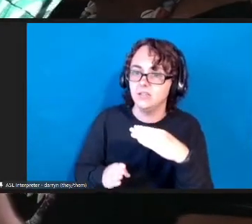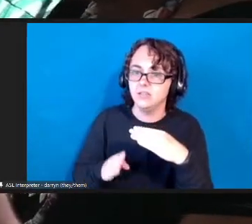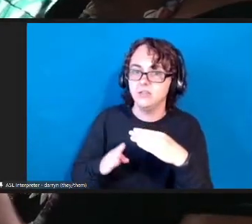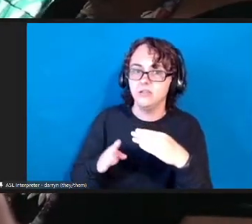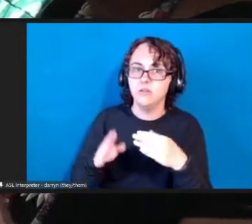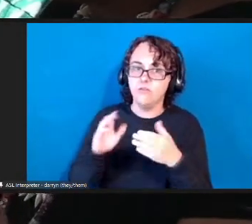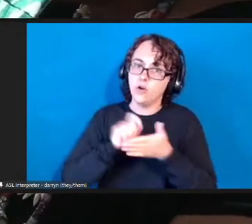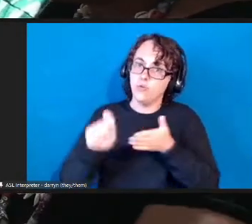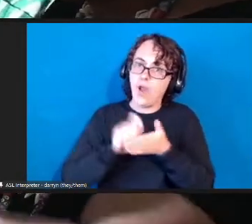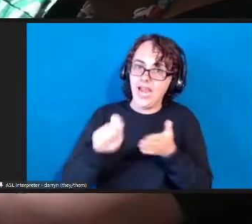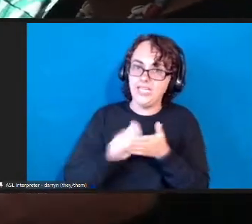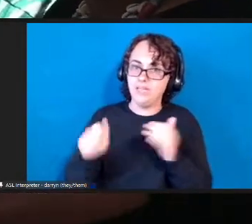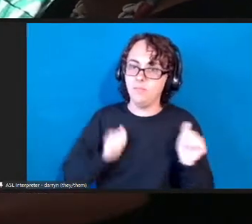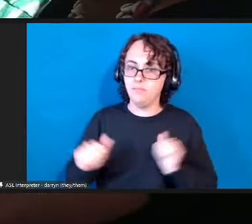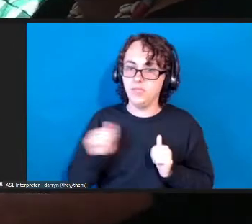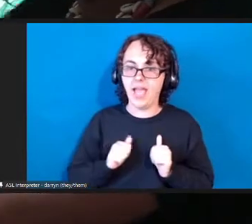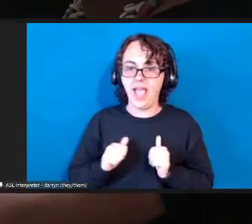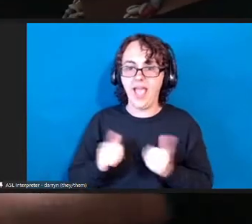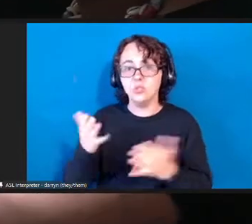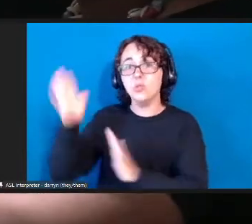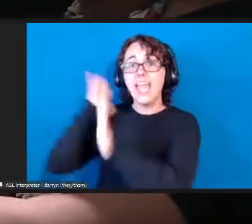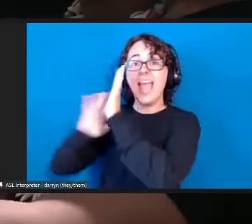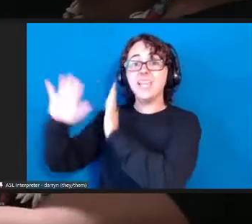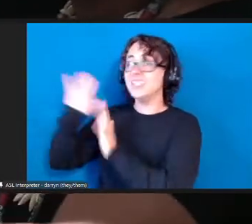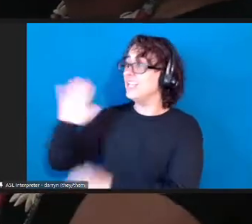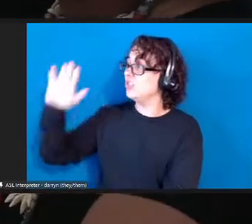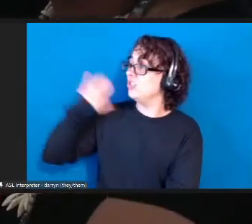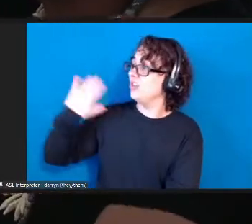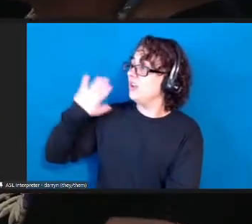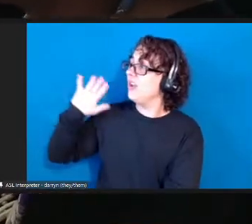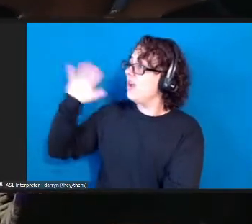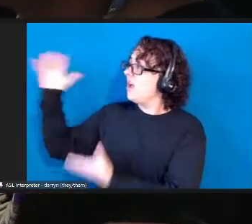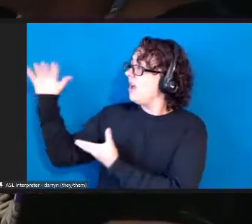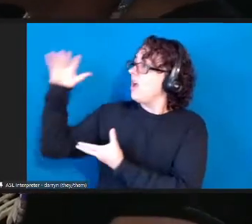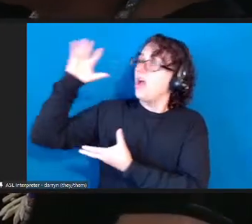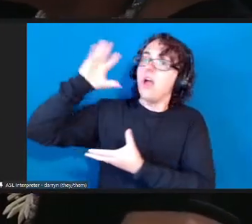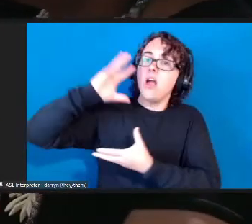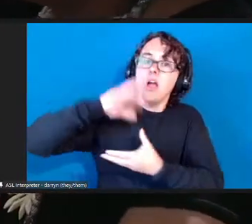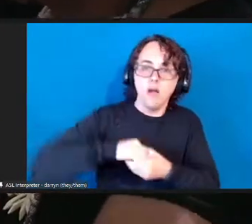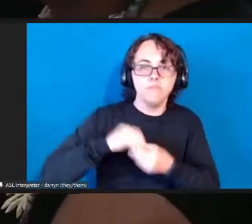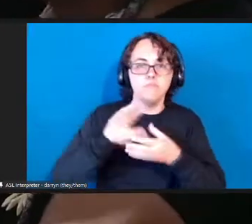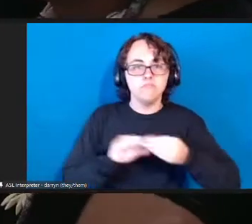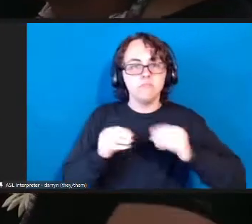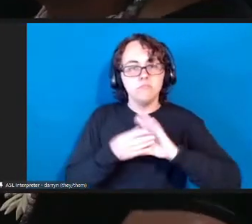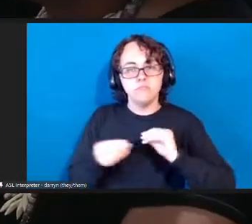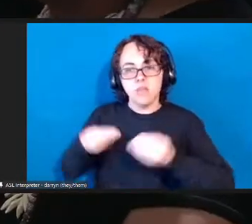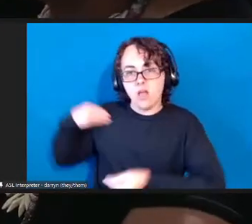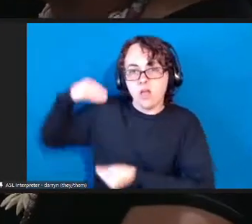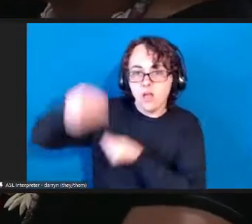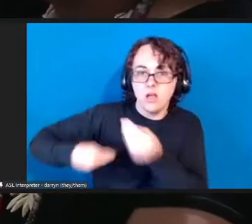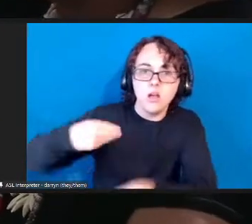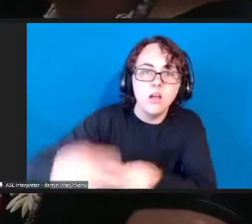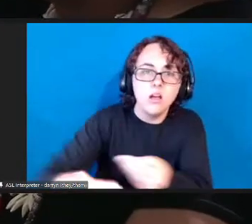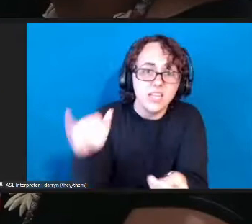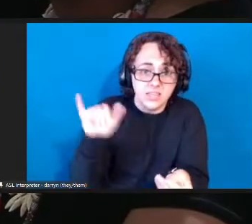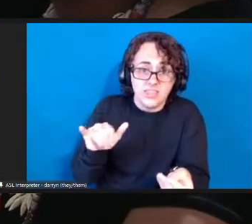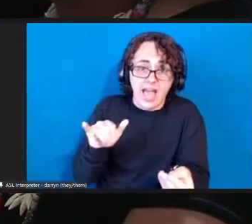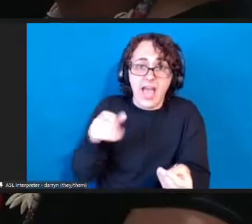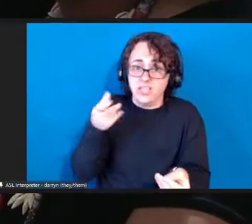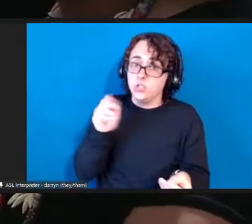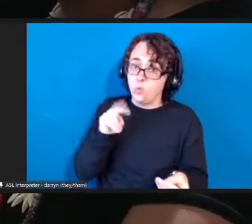They're coming through us. We're telling it to you so you can take it home and you can take it to the next generation. That's how this works. That's